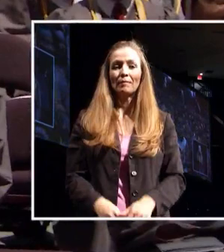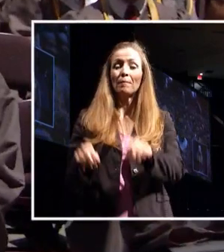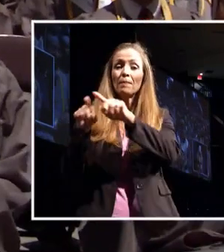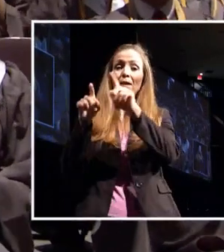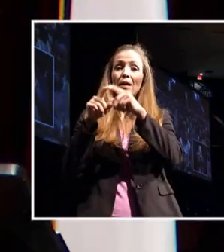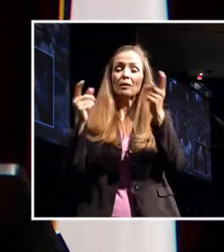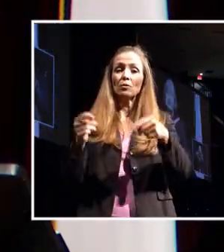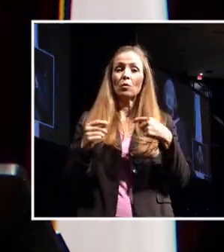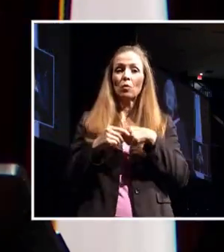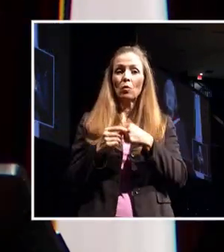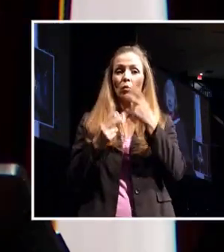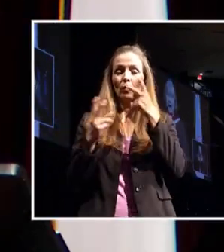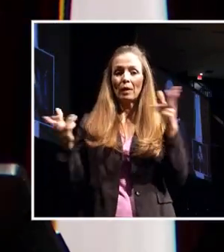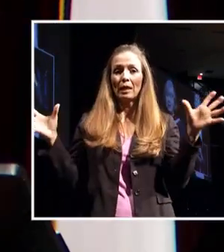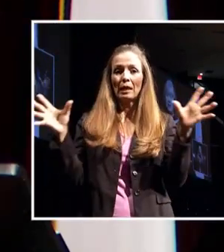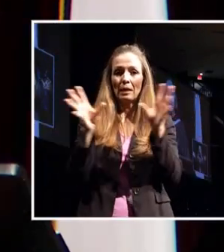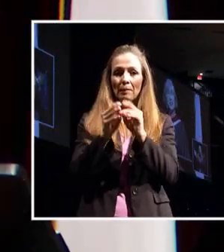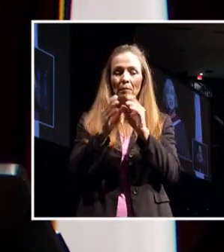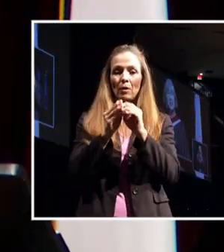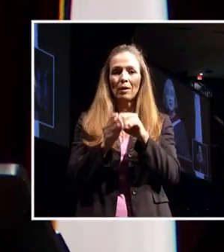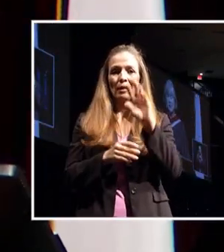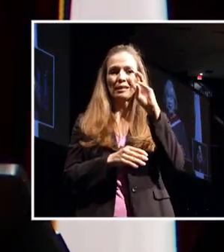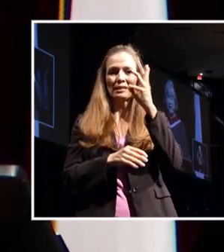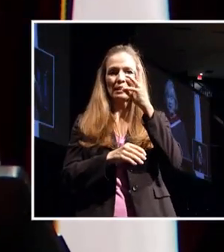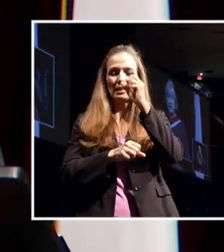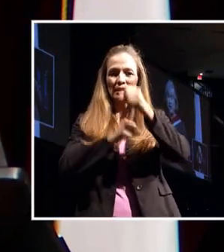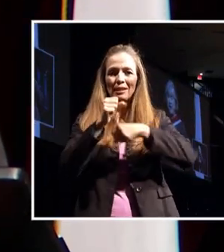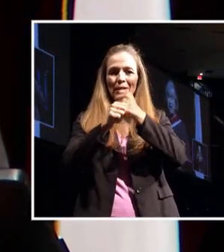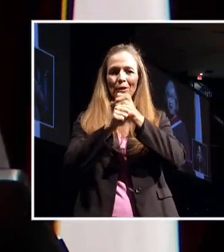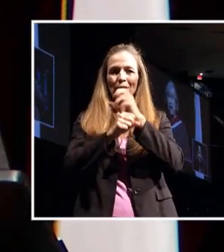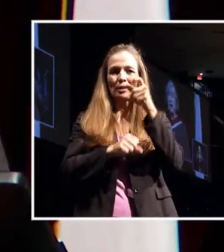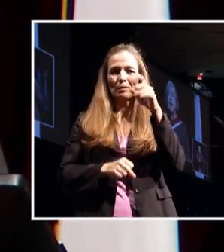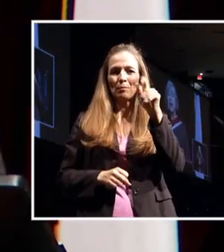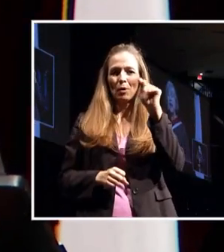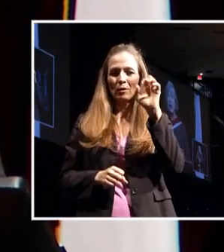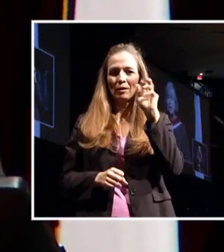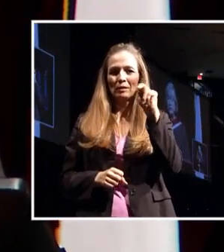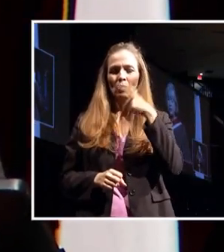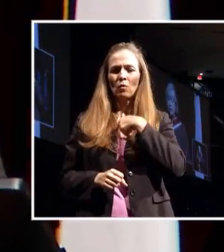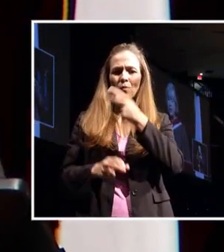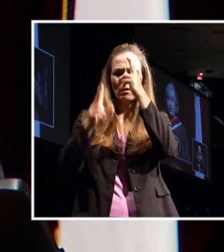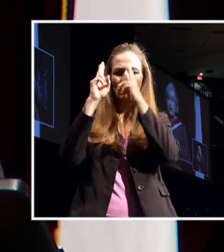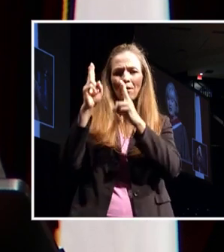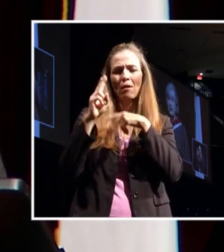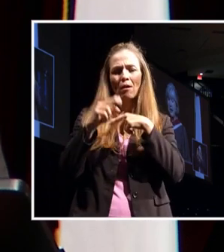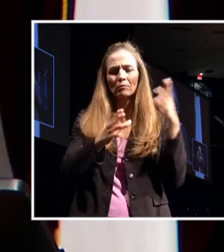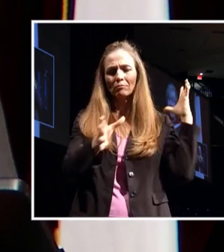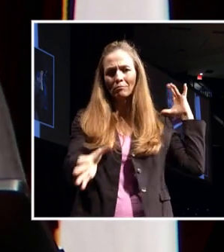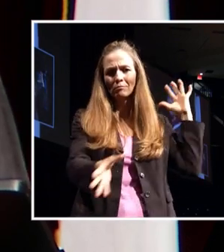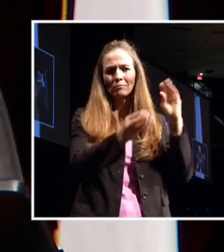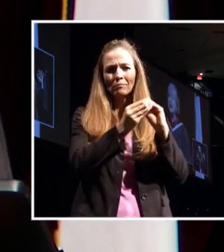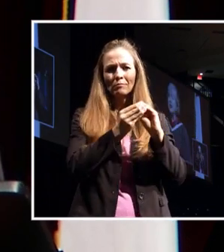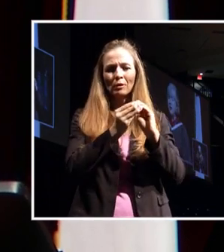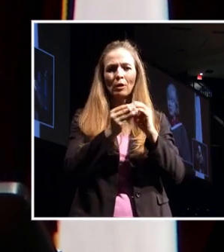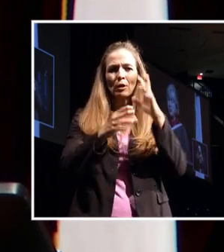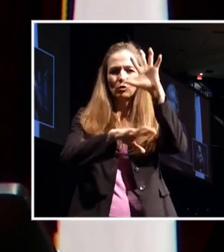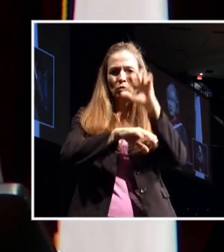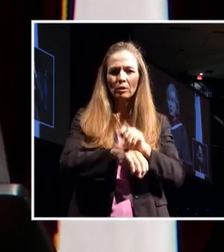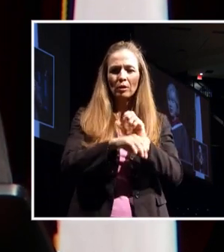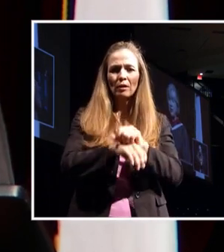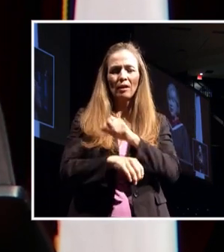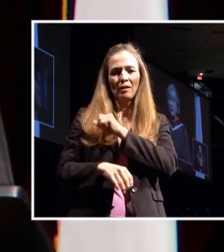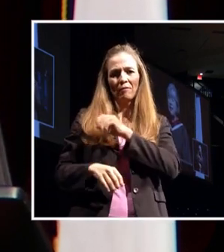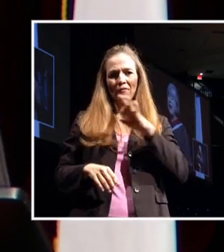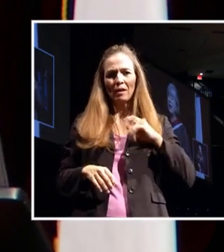As we commemorate our sixth year as Spartans, we honor a host of traditions. Our faculty members